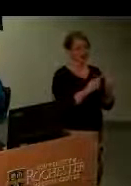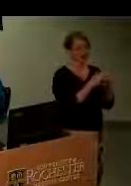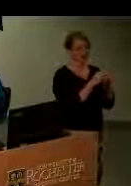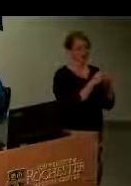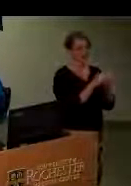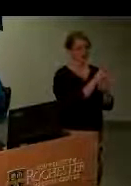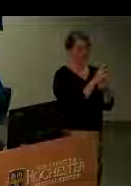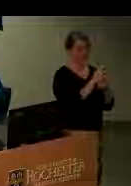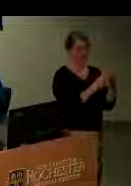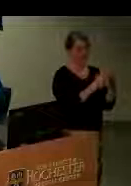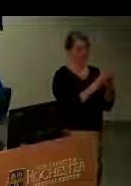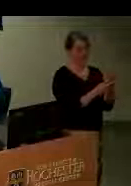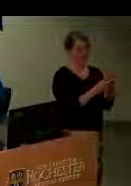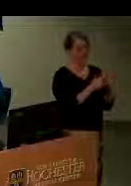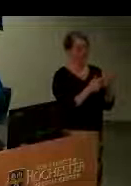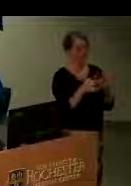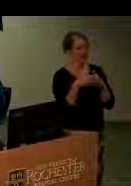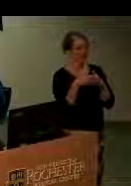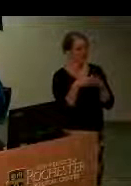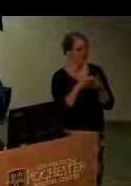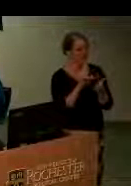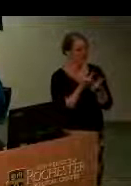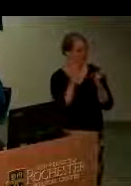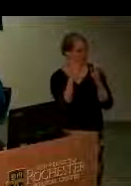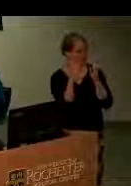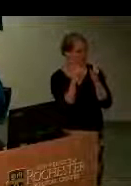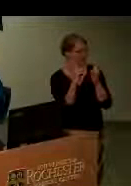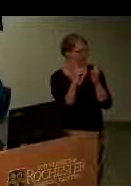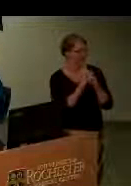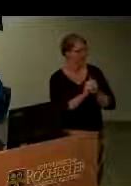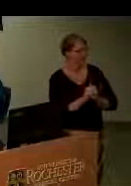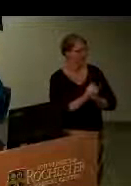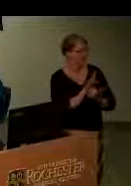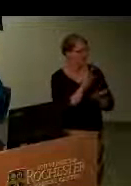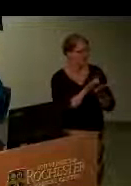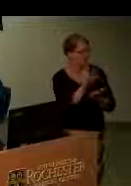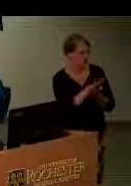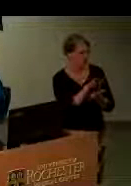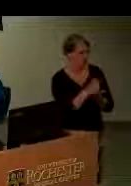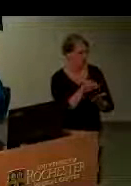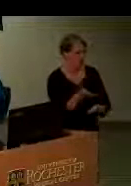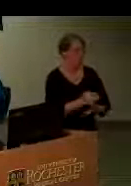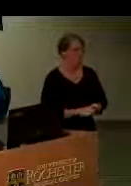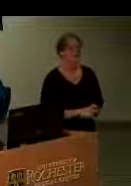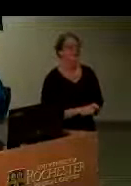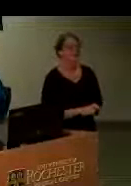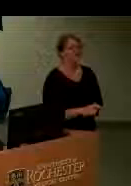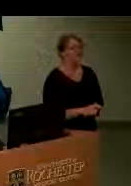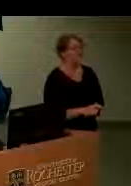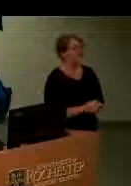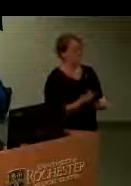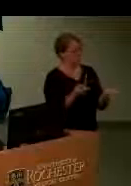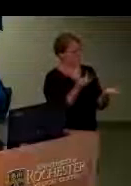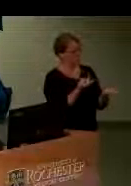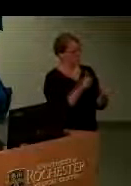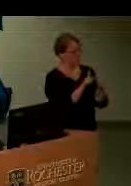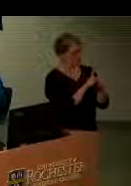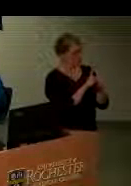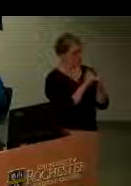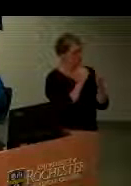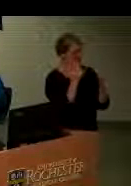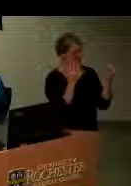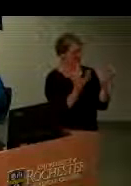as the head of medical education, essentially the head of the medical school. And we got friendly